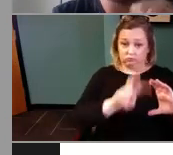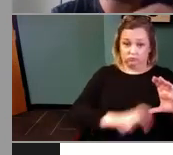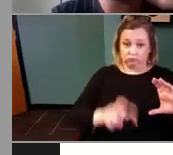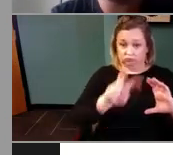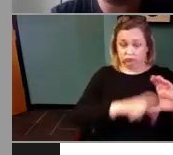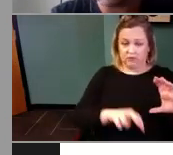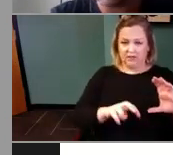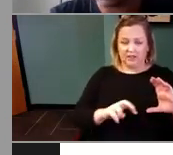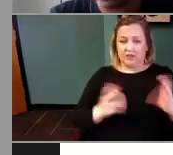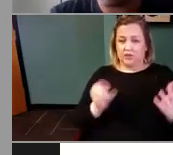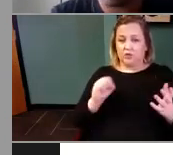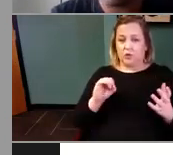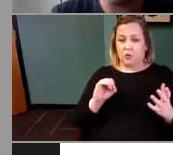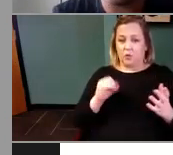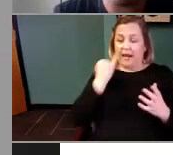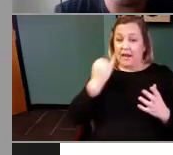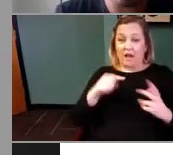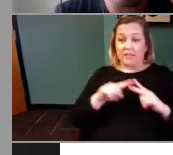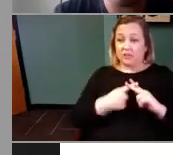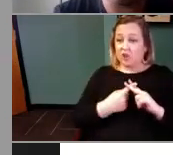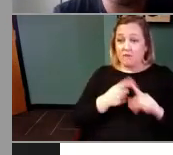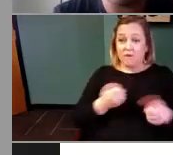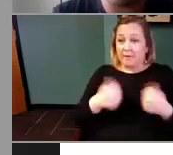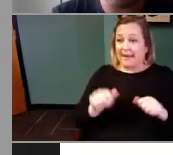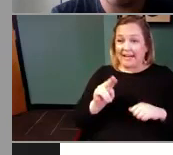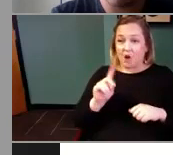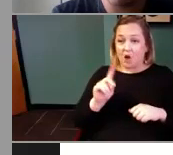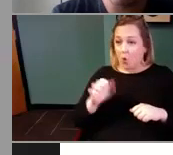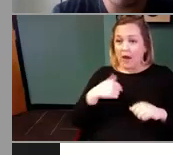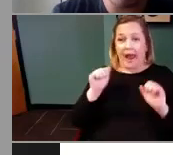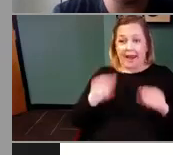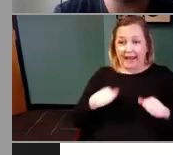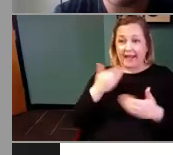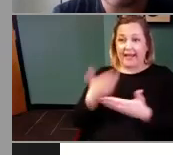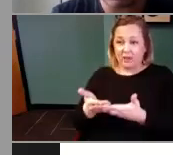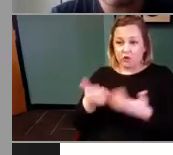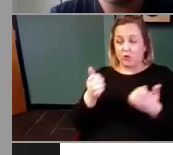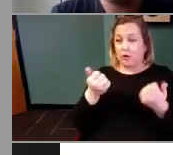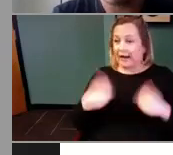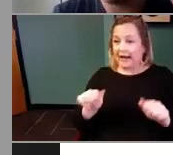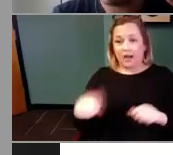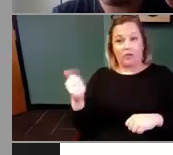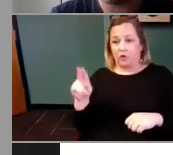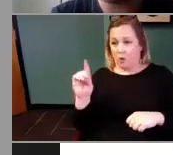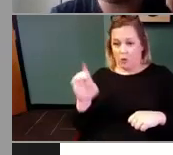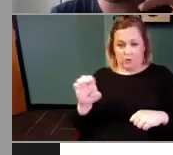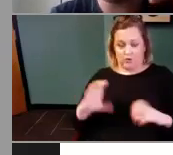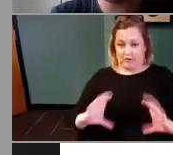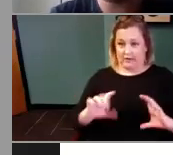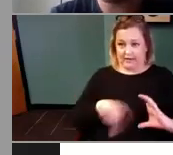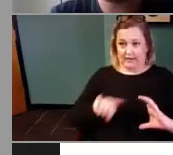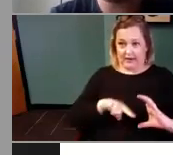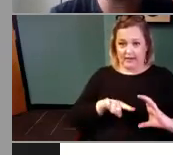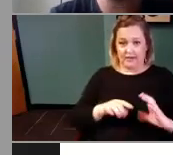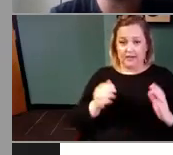node, I can reach any other node, right, in this particular component here. Similarly for B and E, we can